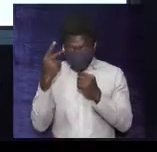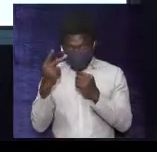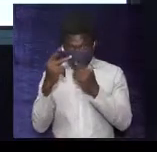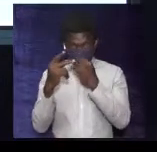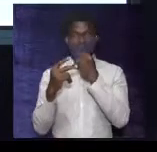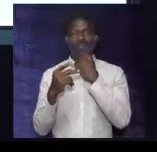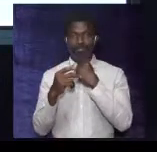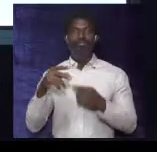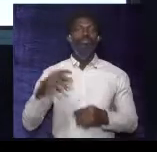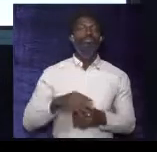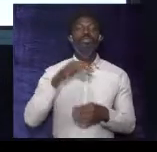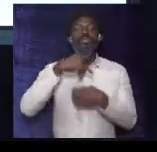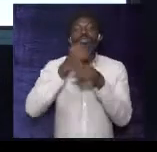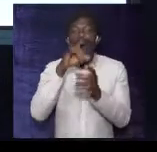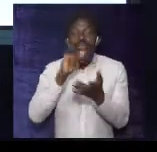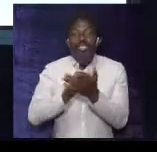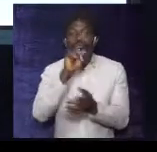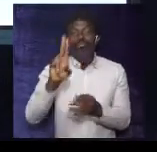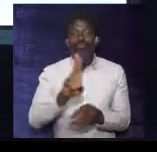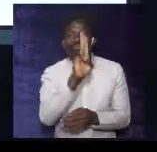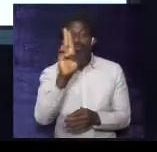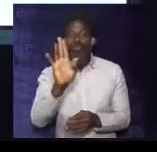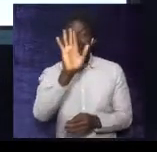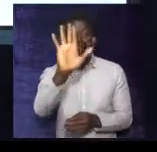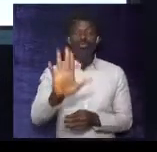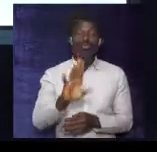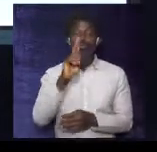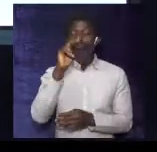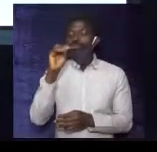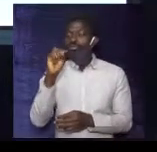That is, you wear your nose mask at all times.